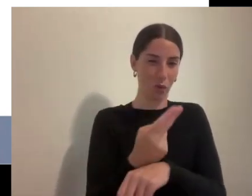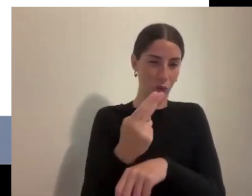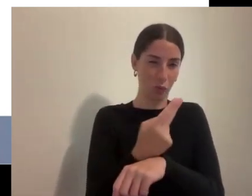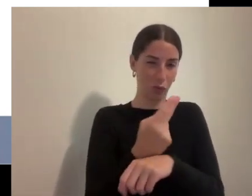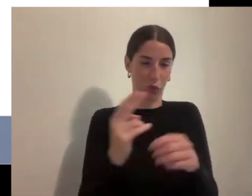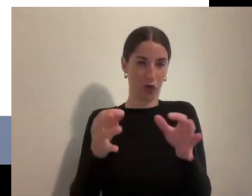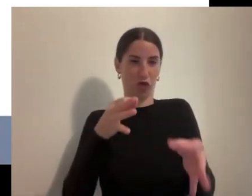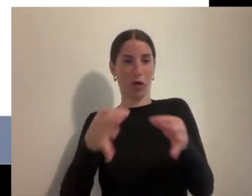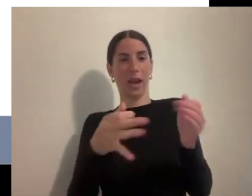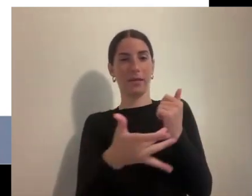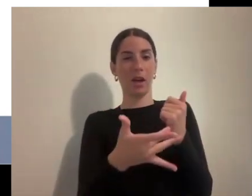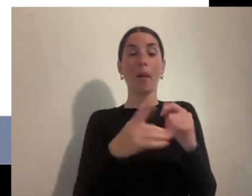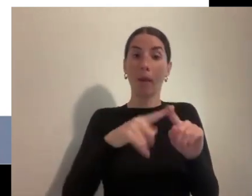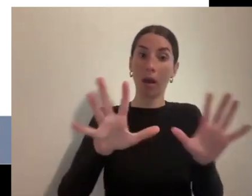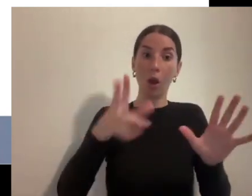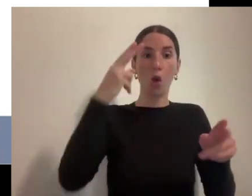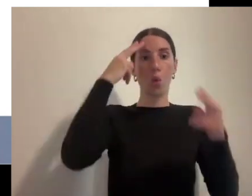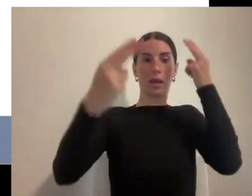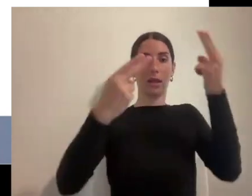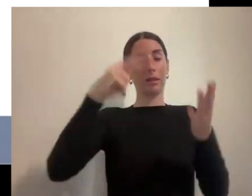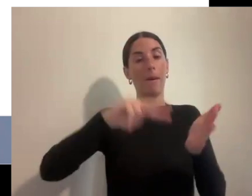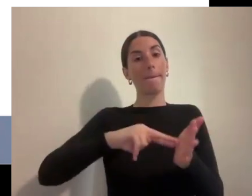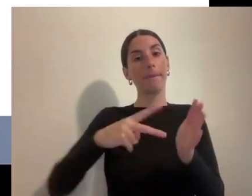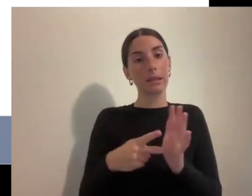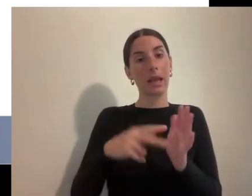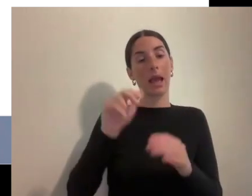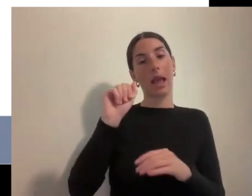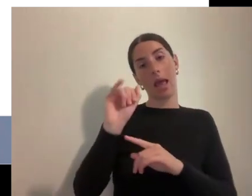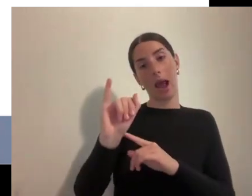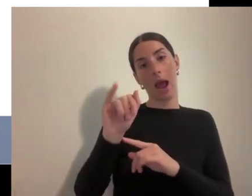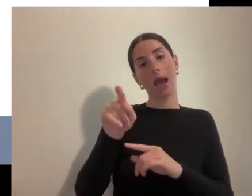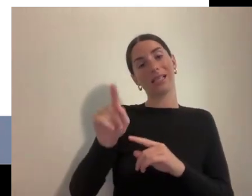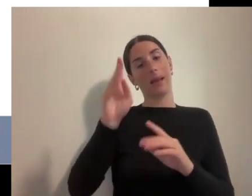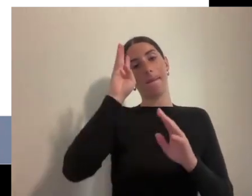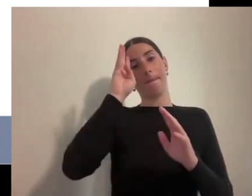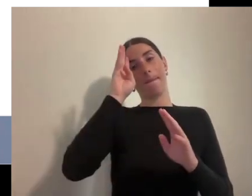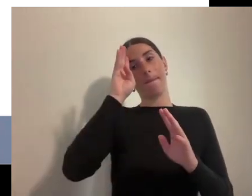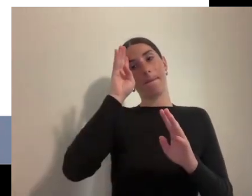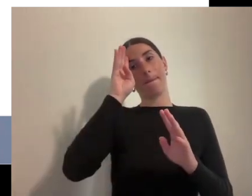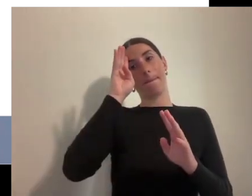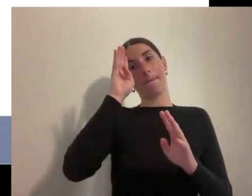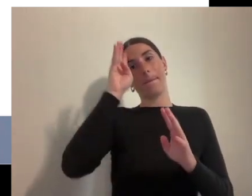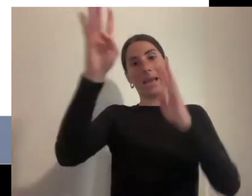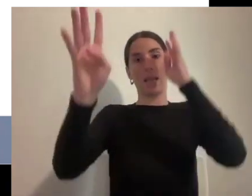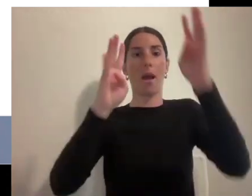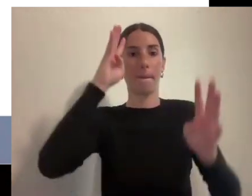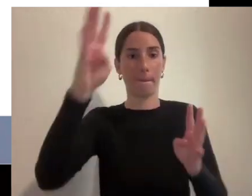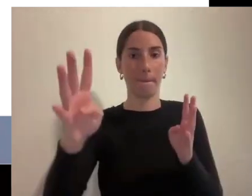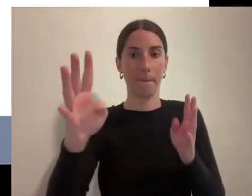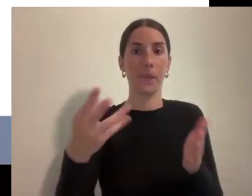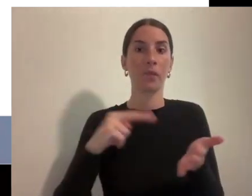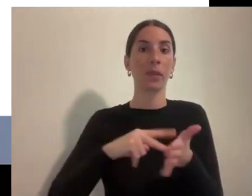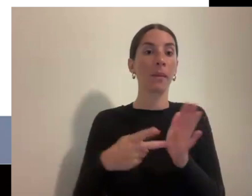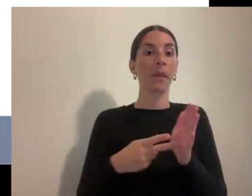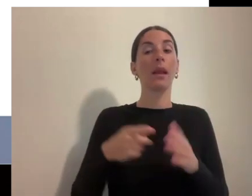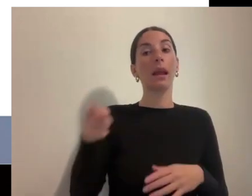technology, hallucination means that AI is making, right? So it can give